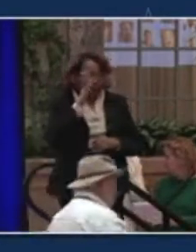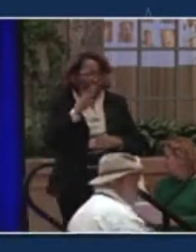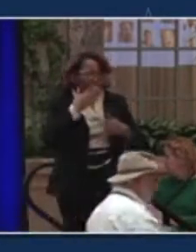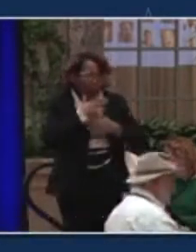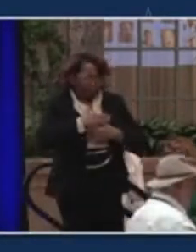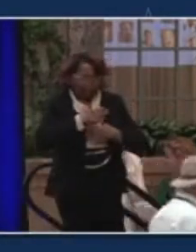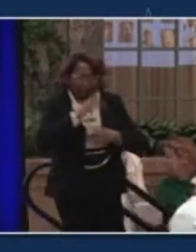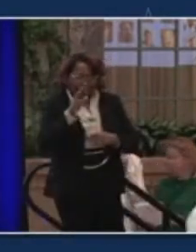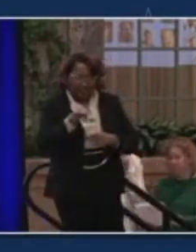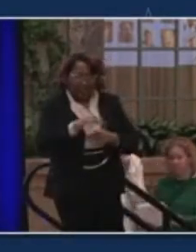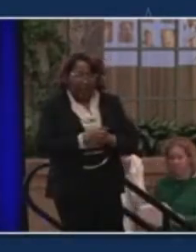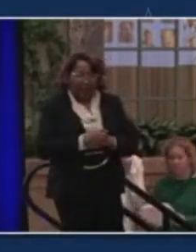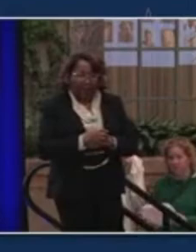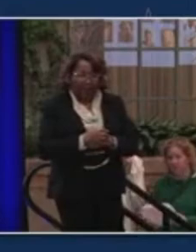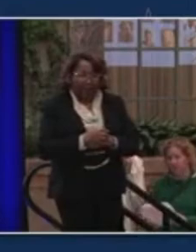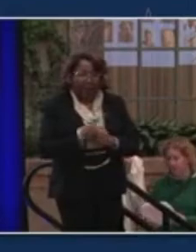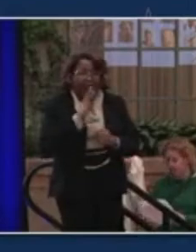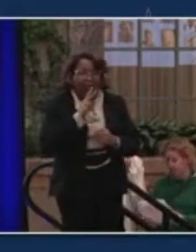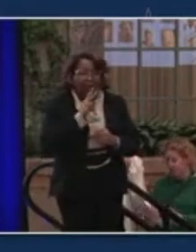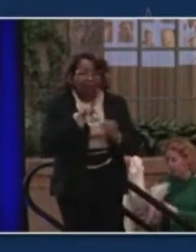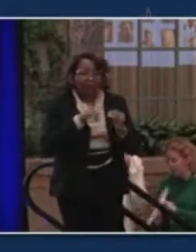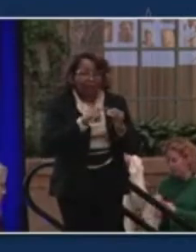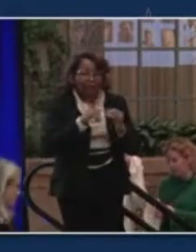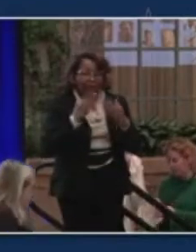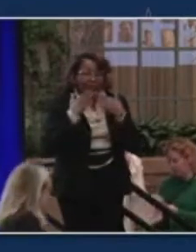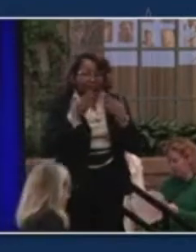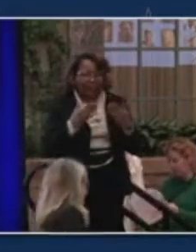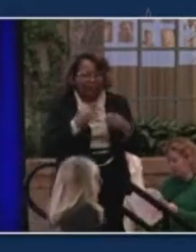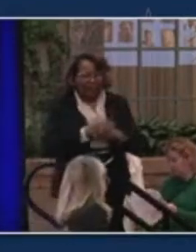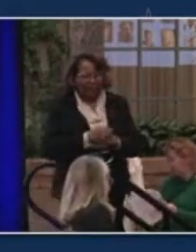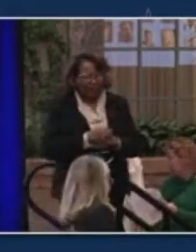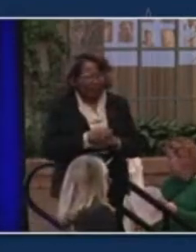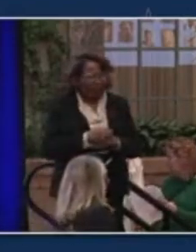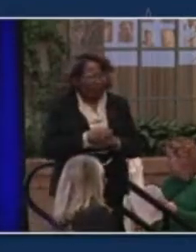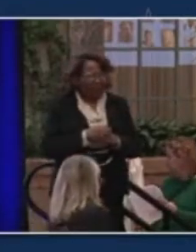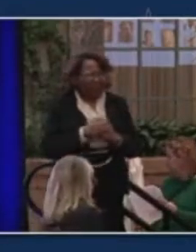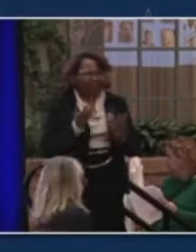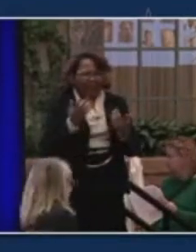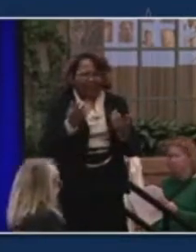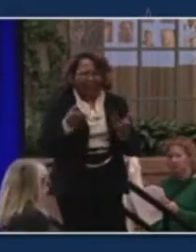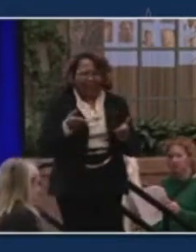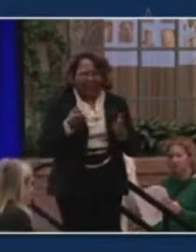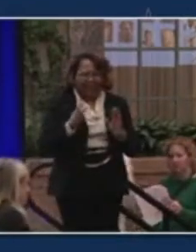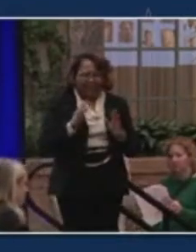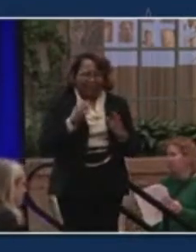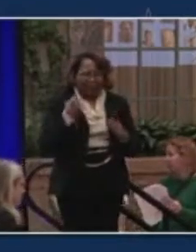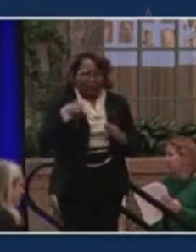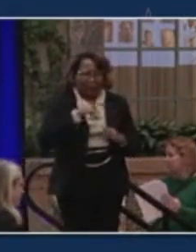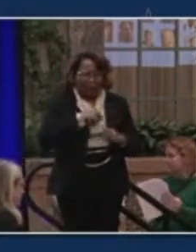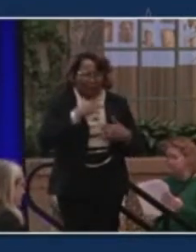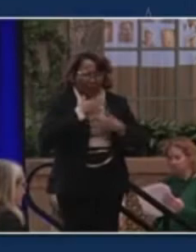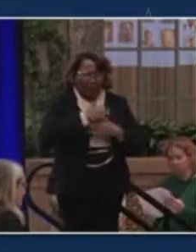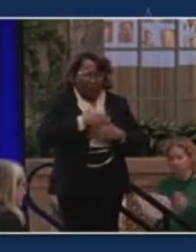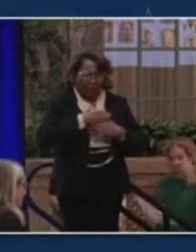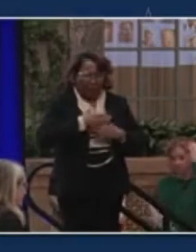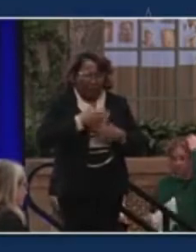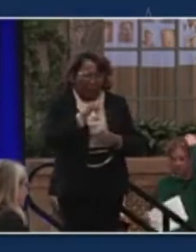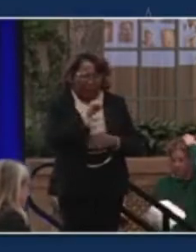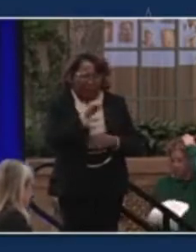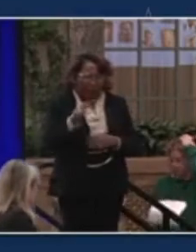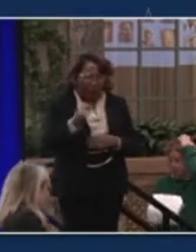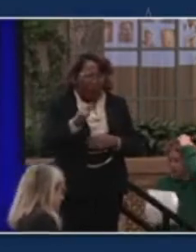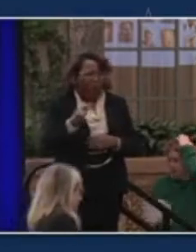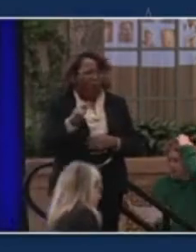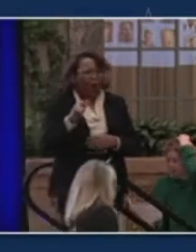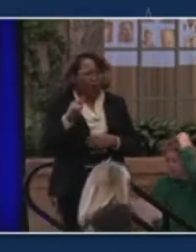it. Speaking of thank you, allow me to start by expressing my deep appreciation to all of the Mayor